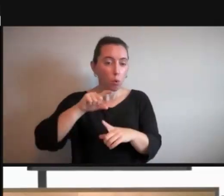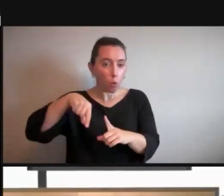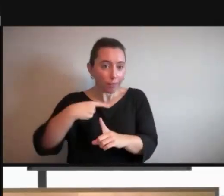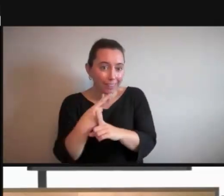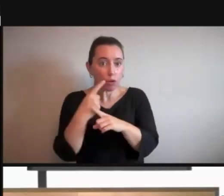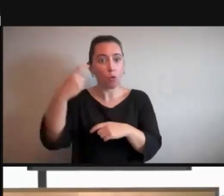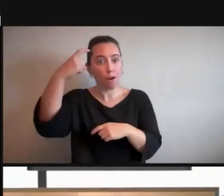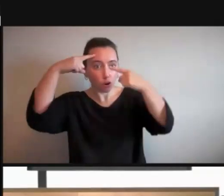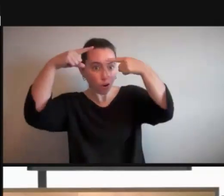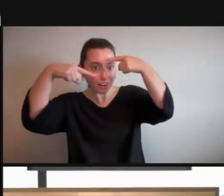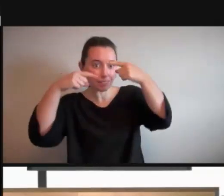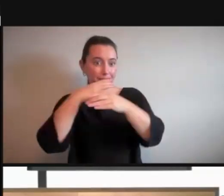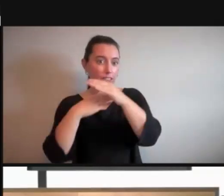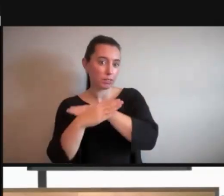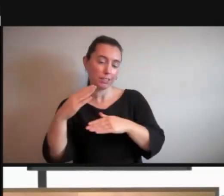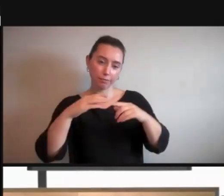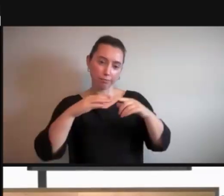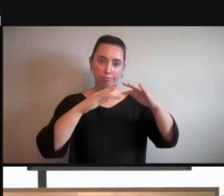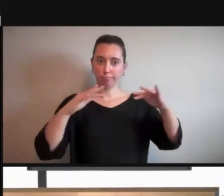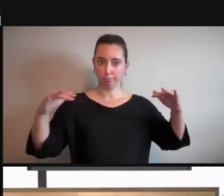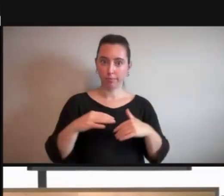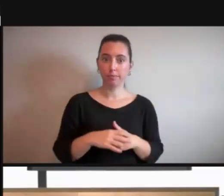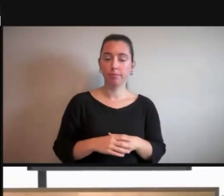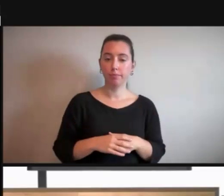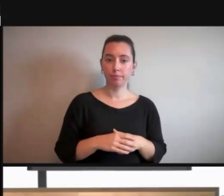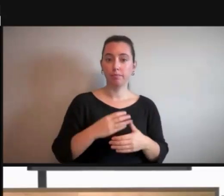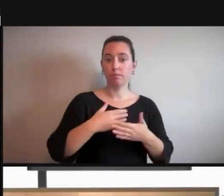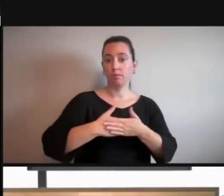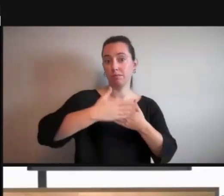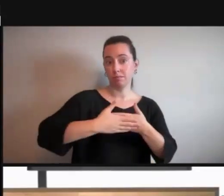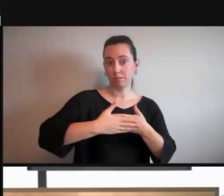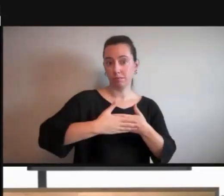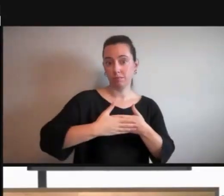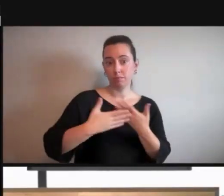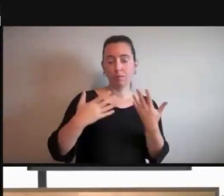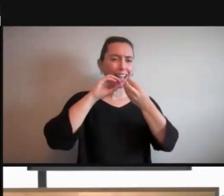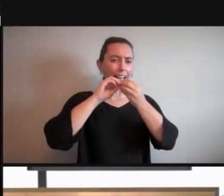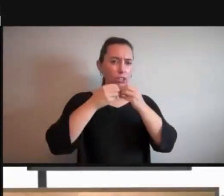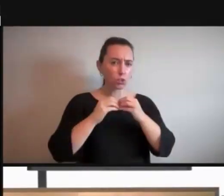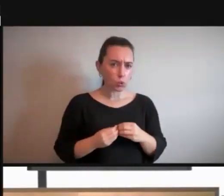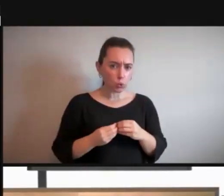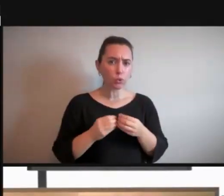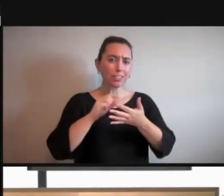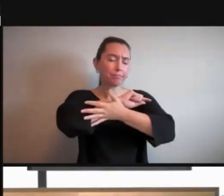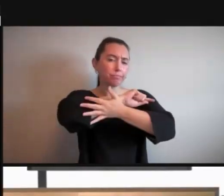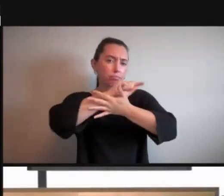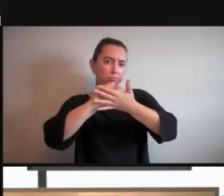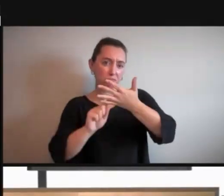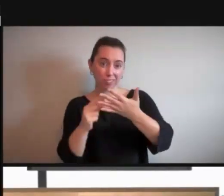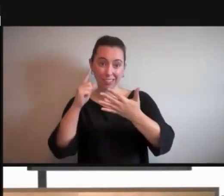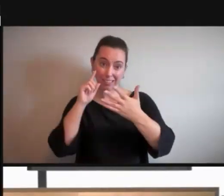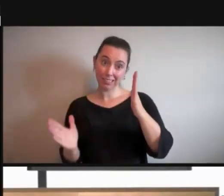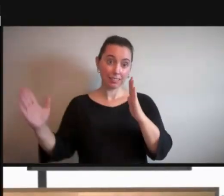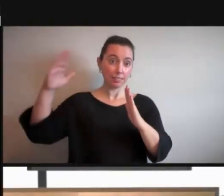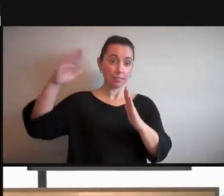disabilities. Next one, please. So some of the issues, I think the main problem is that